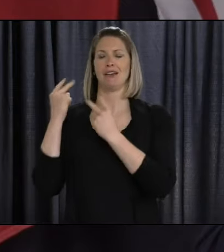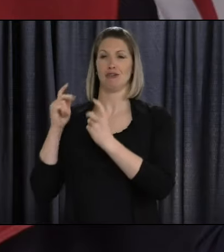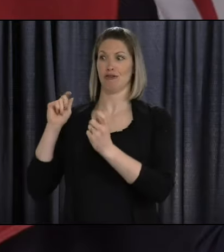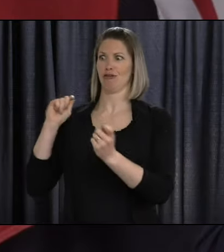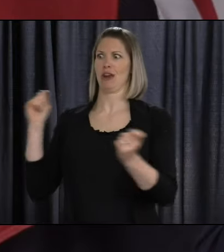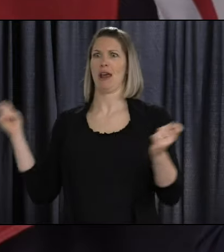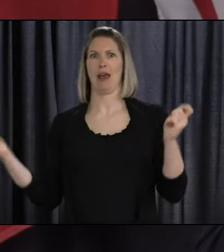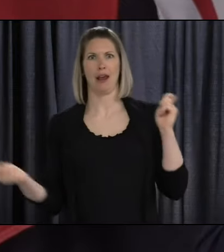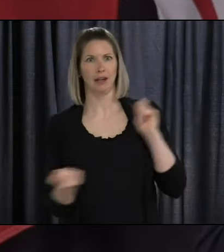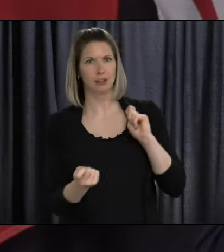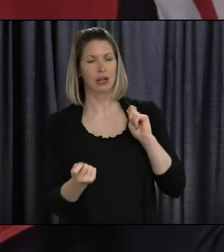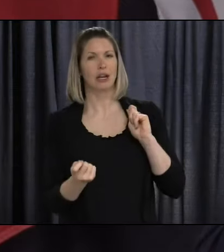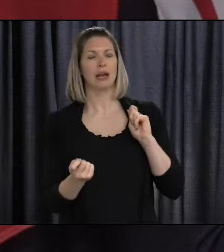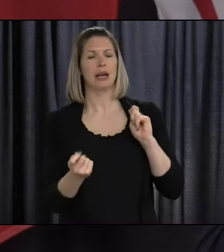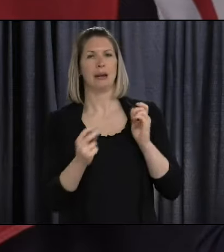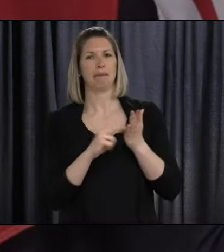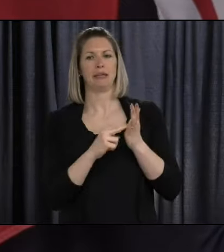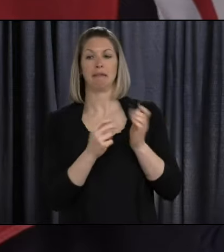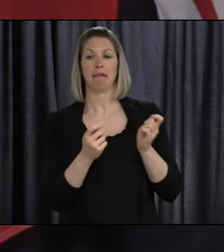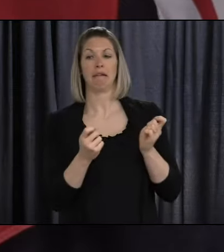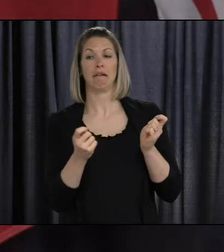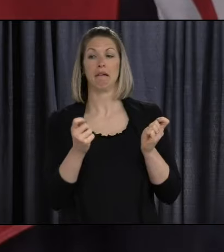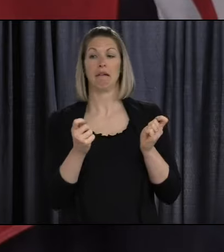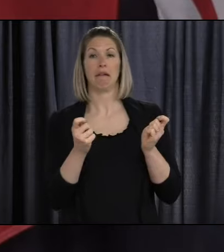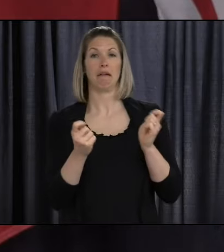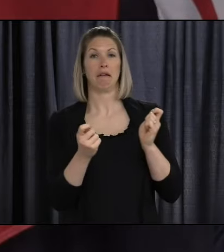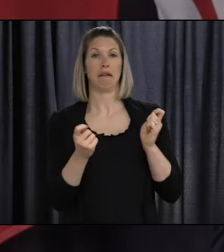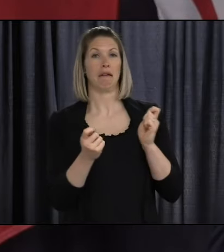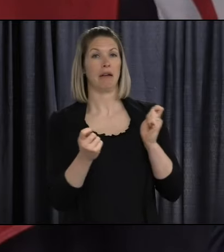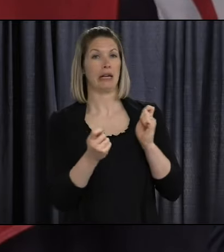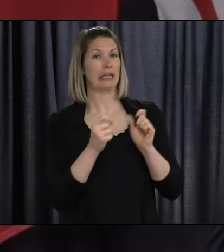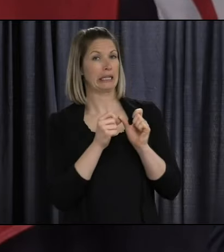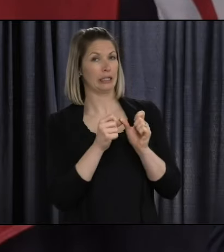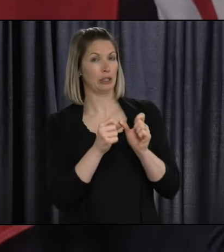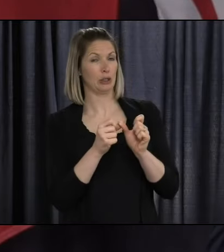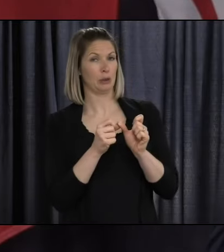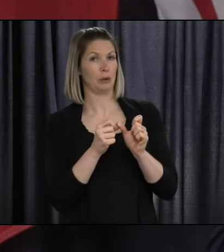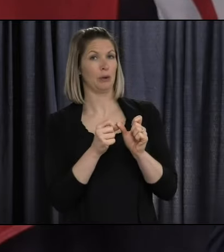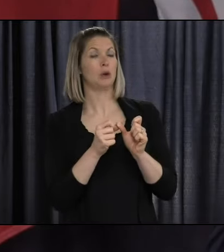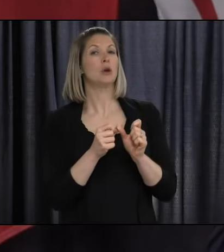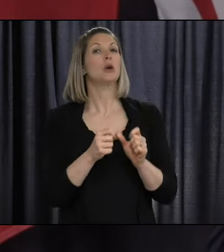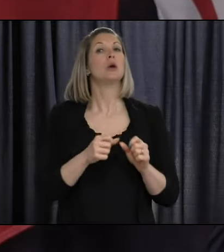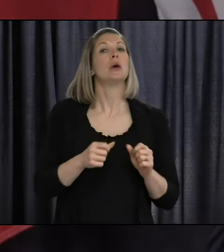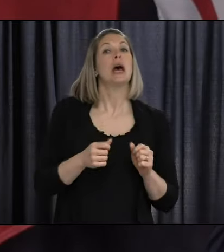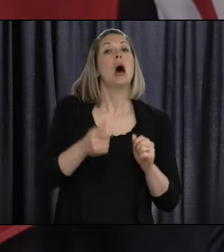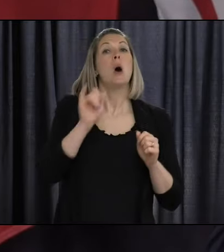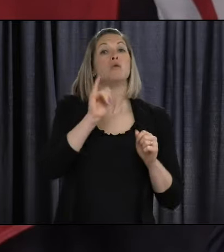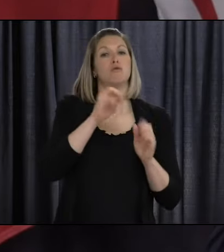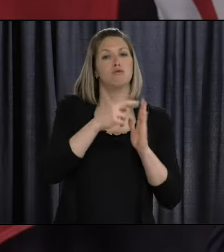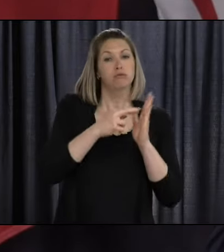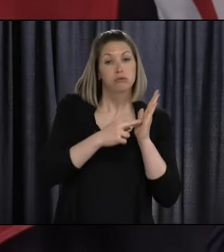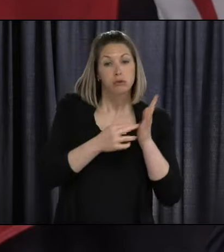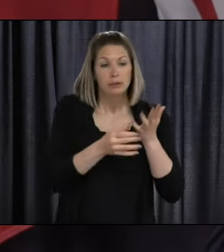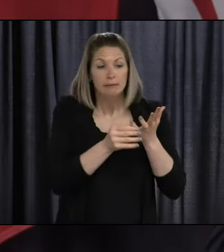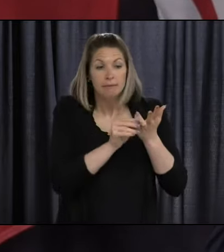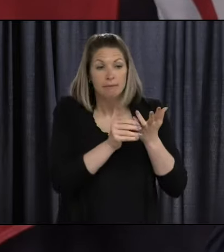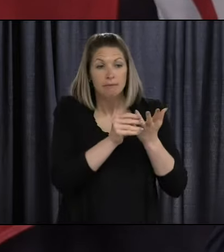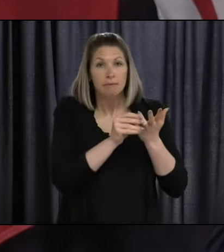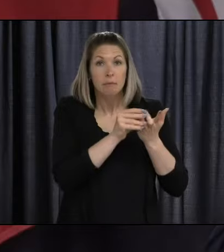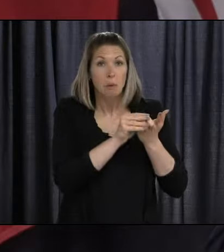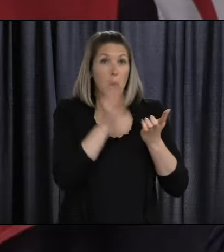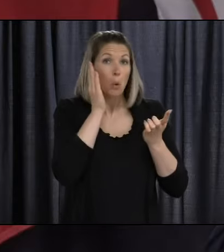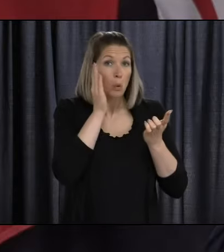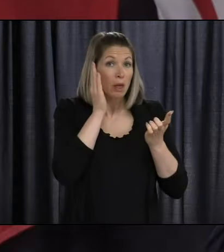do not want to lose that momentum by relaxing measures and introducing the virus into our community, if indeed we can put measures in place